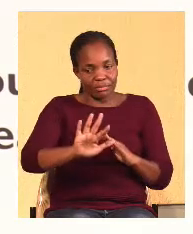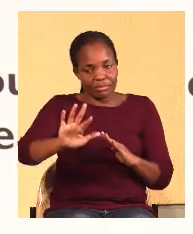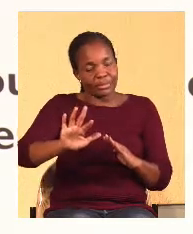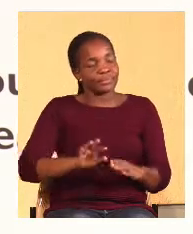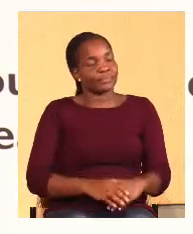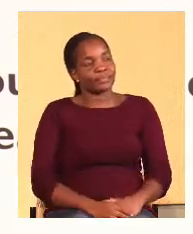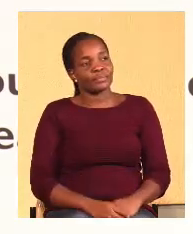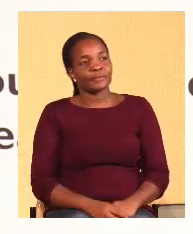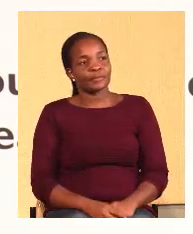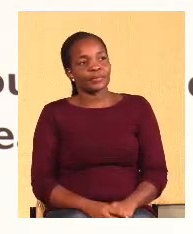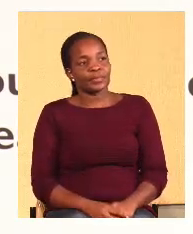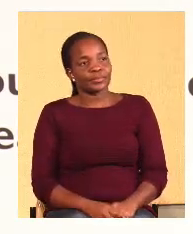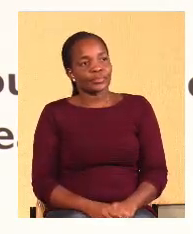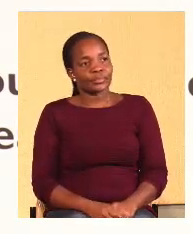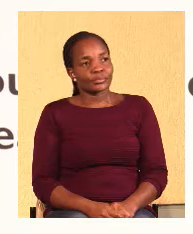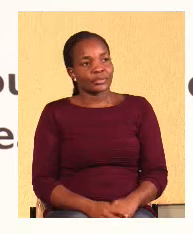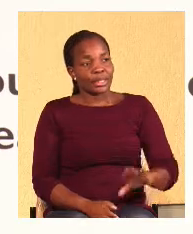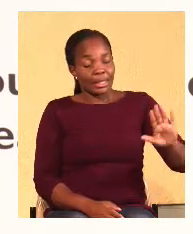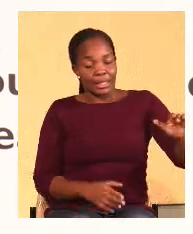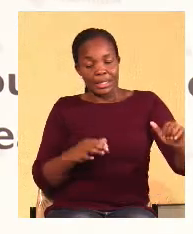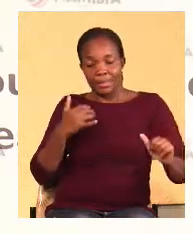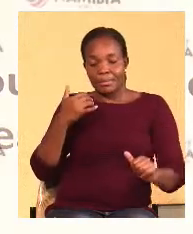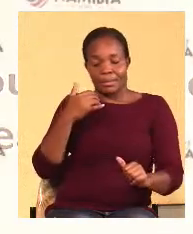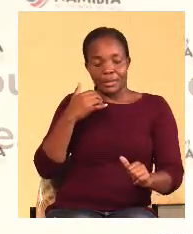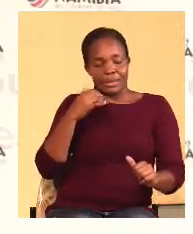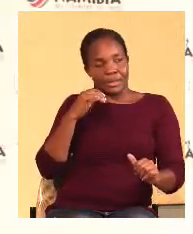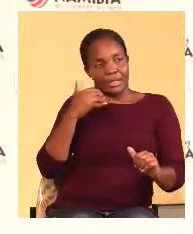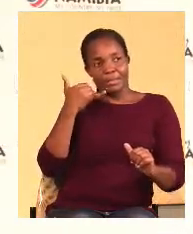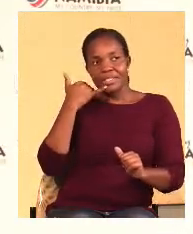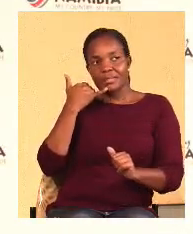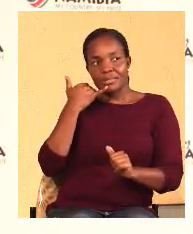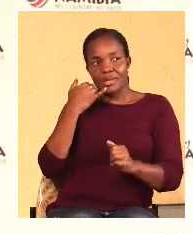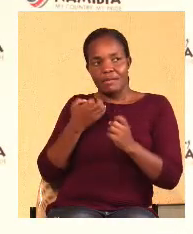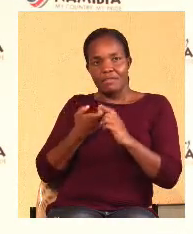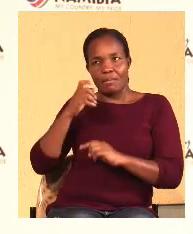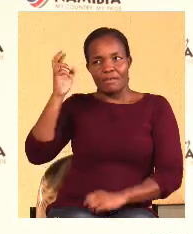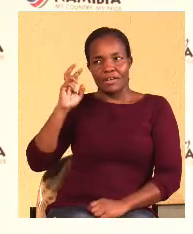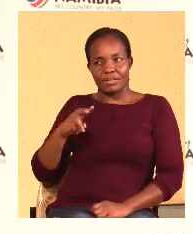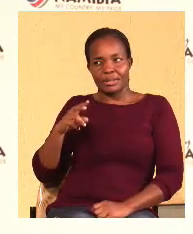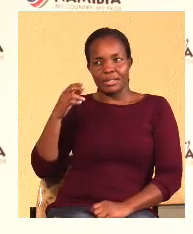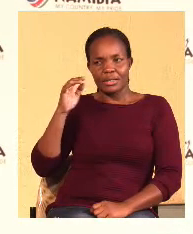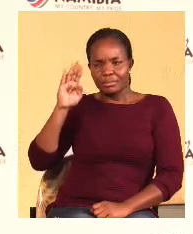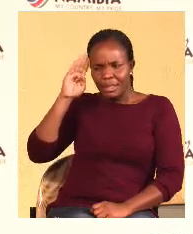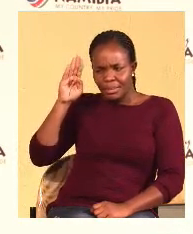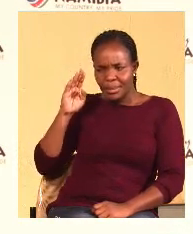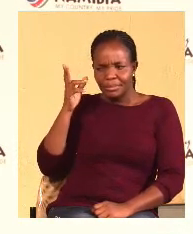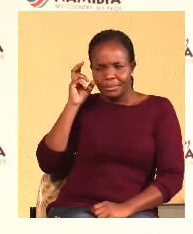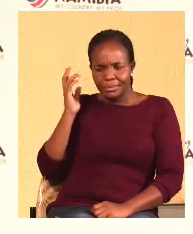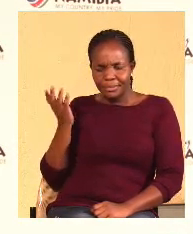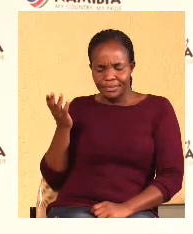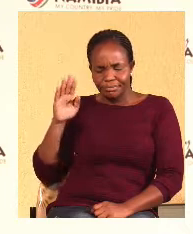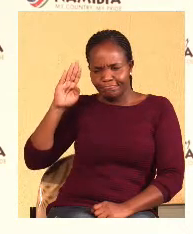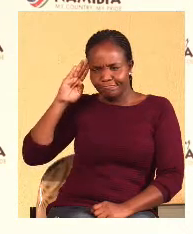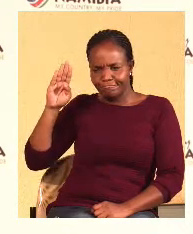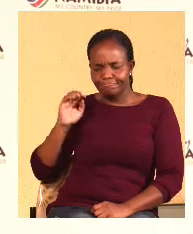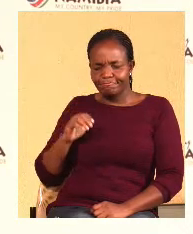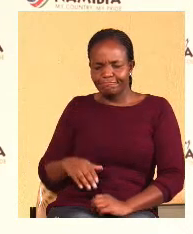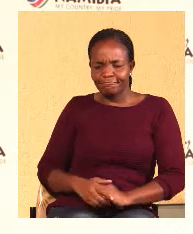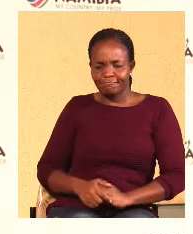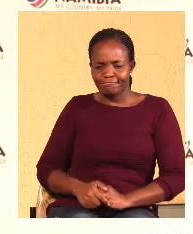but I don't know whether... Okay, we've got a third caller, Hafeni from Valfas. Hafeni, can you hear me?